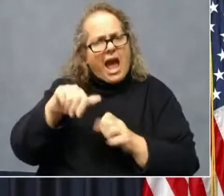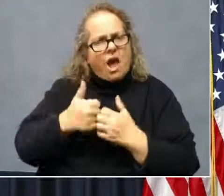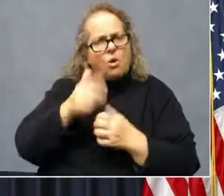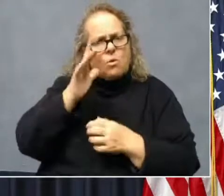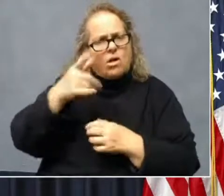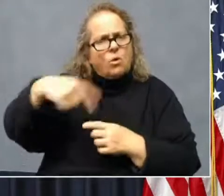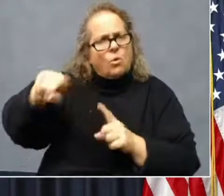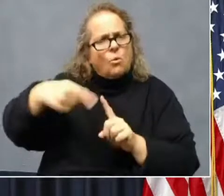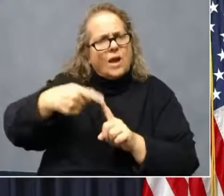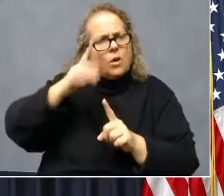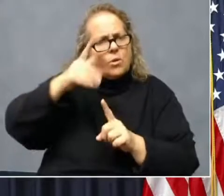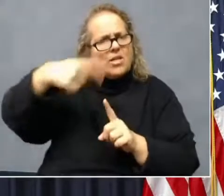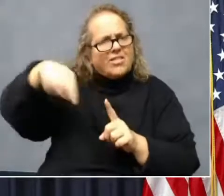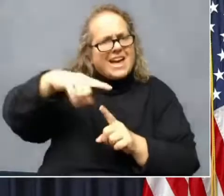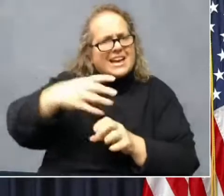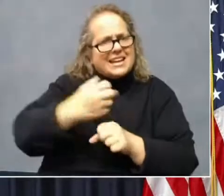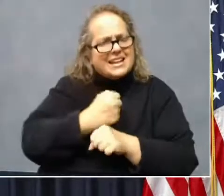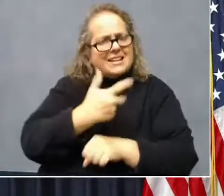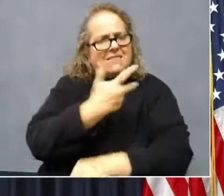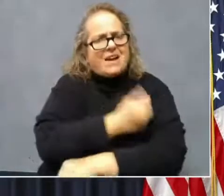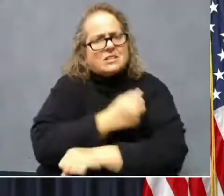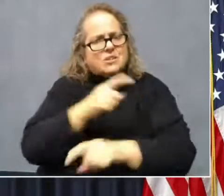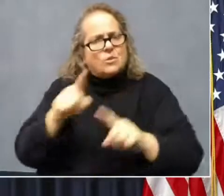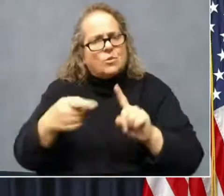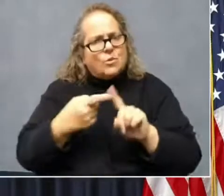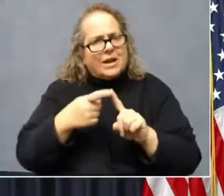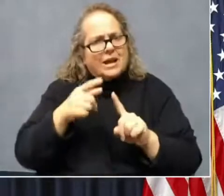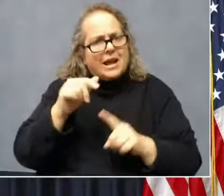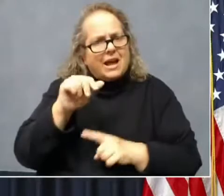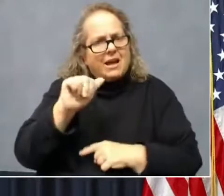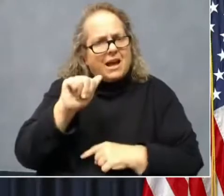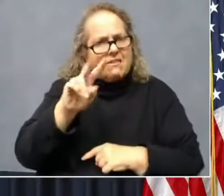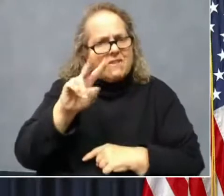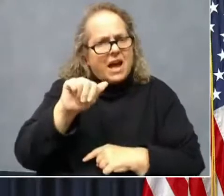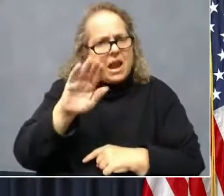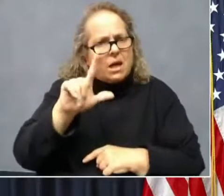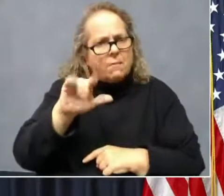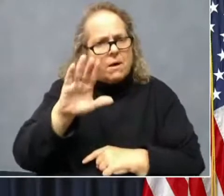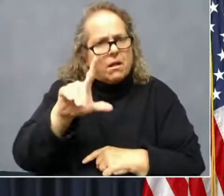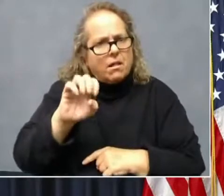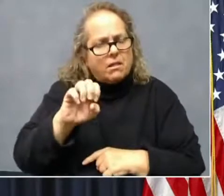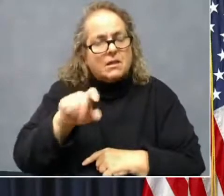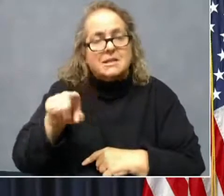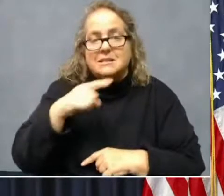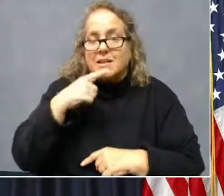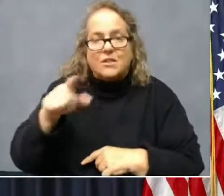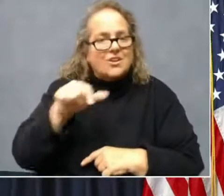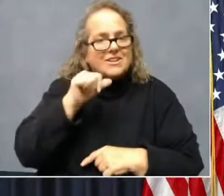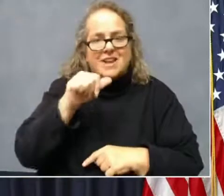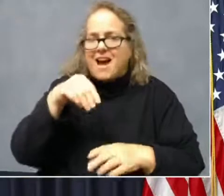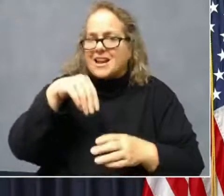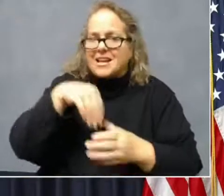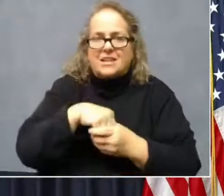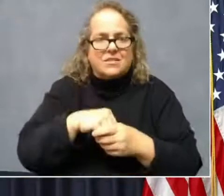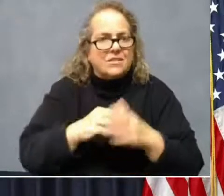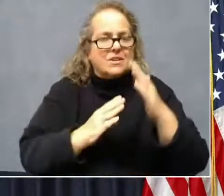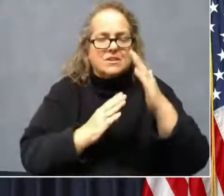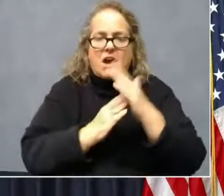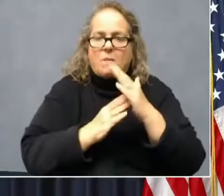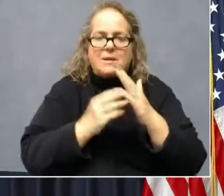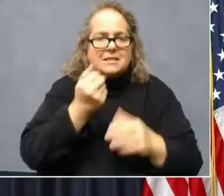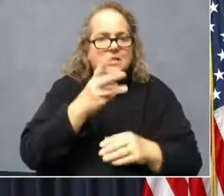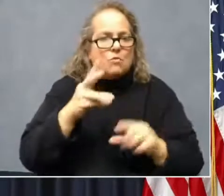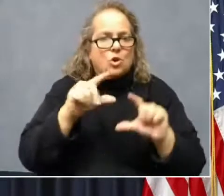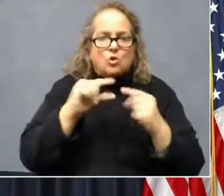available? They are not in the top several groups of priority. Now,